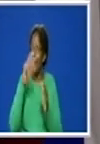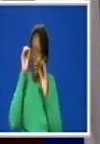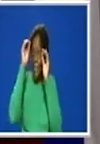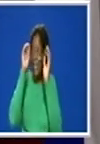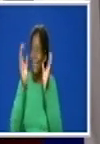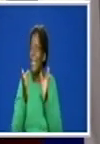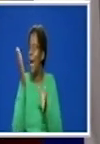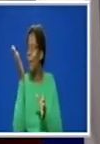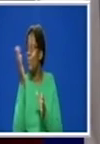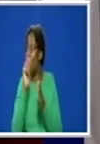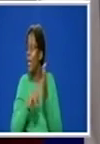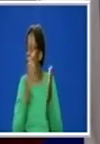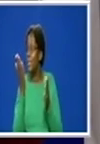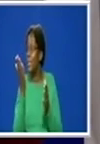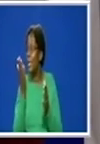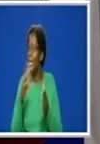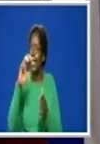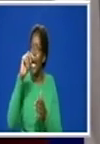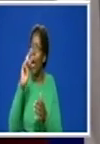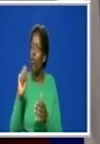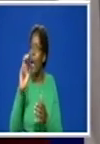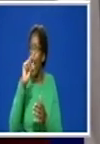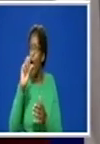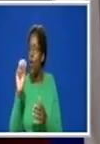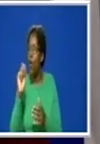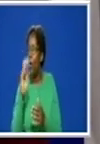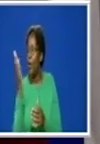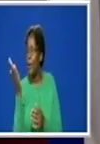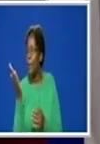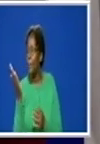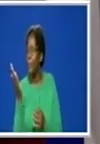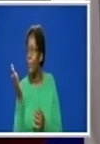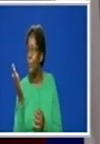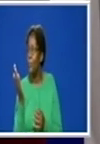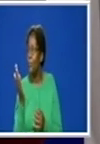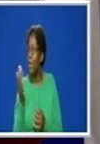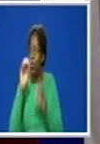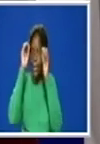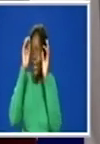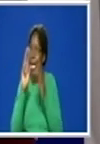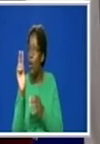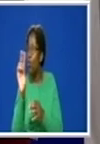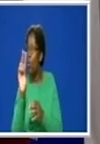Mm-hmm. Teacher, is a crayon. Yeah, that is a crayon. Ah, teacher, look.